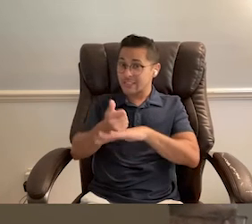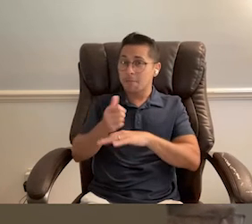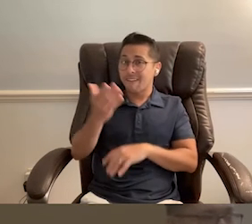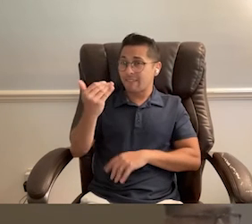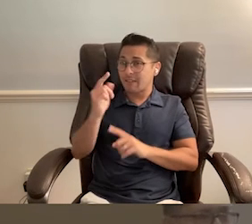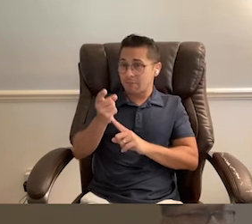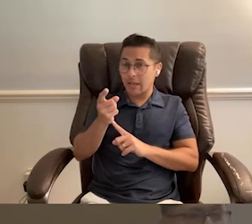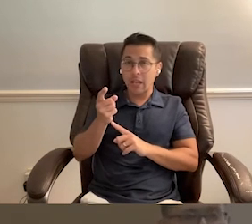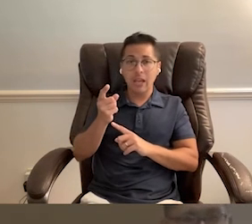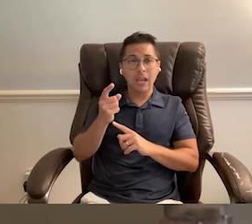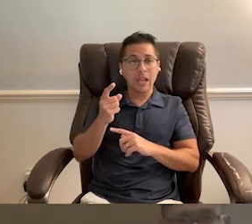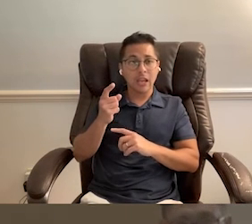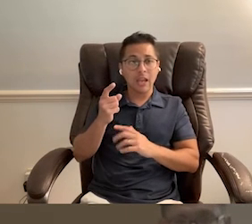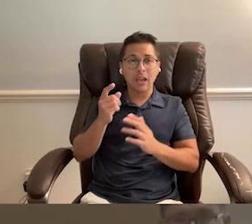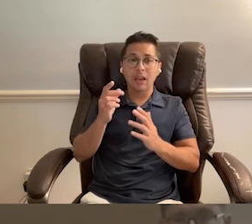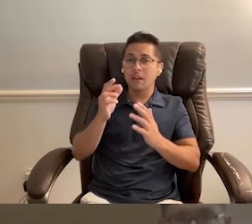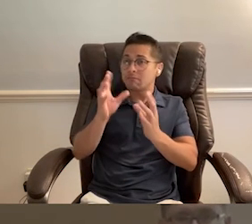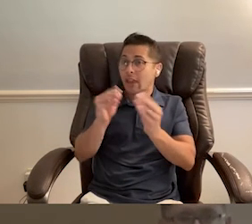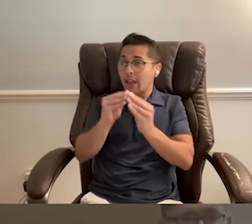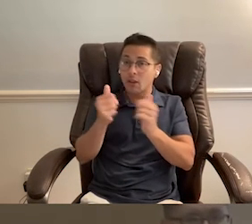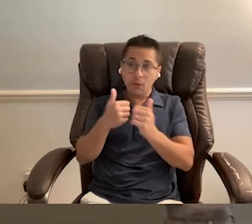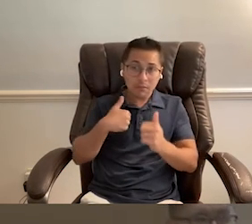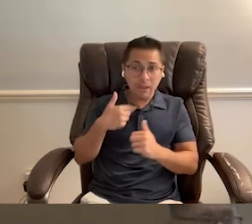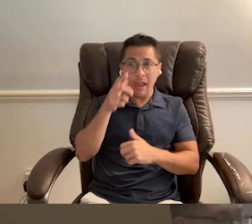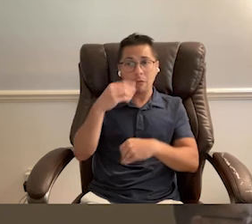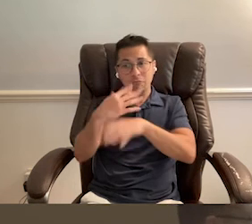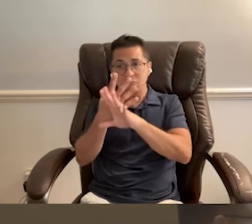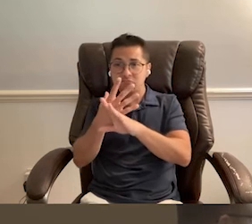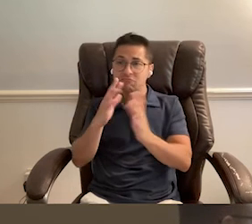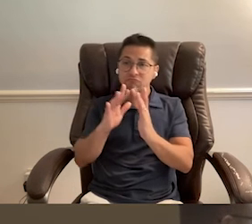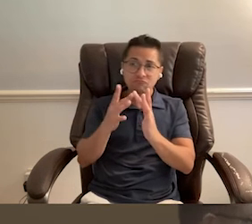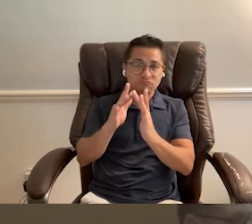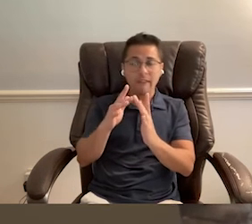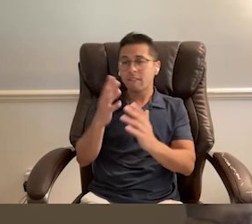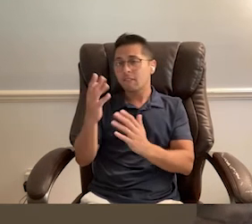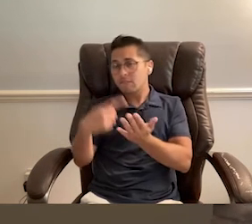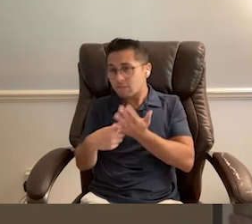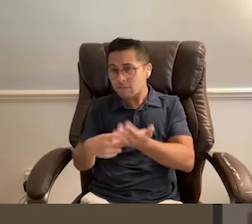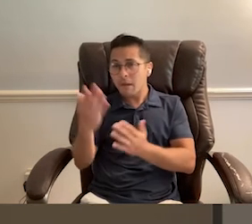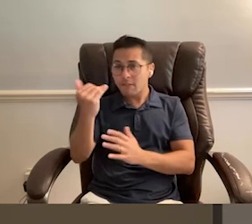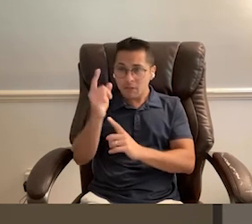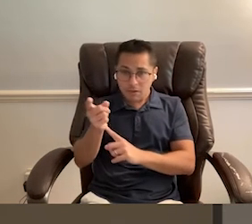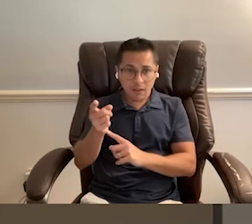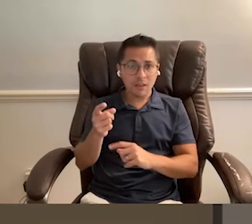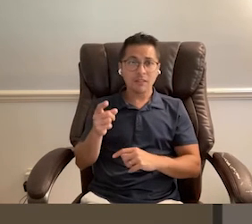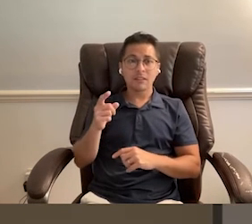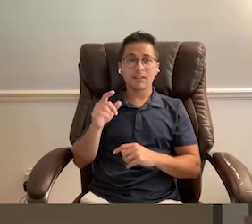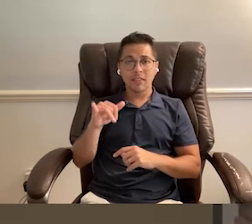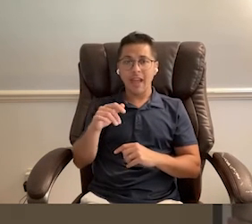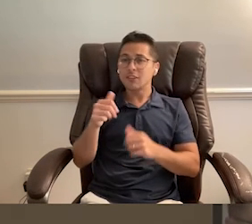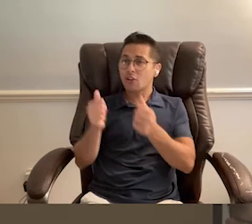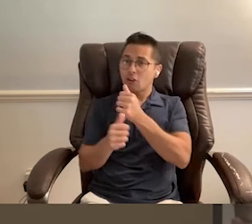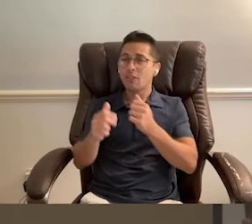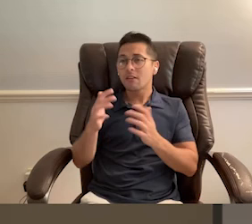Calendly request with me. I'll do virtual with you for 15 minutes to talk about ABLE accounts. That's under the Contact Us page, so feel